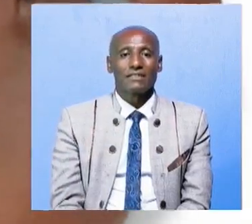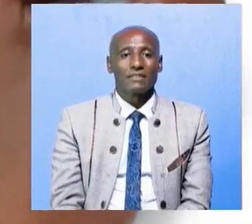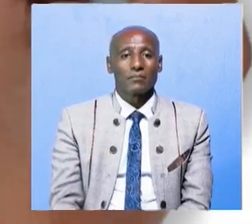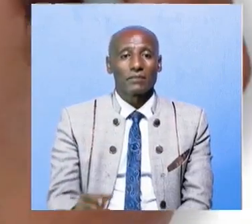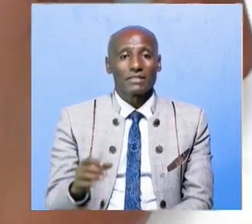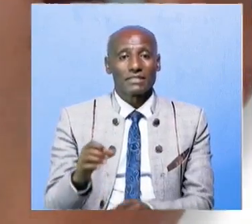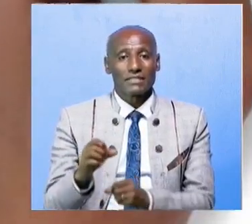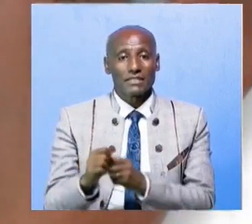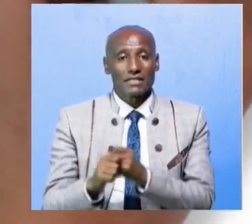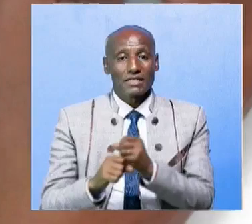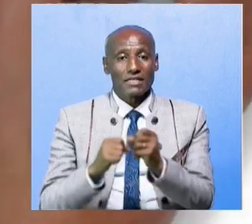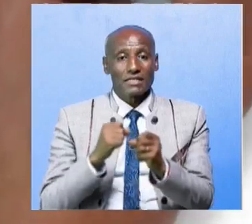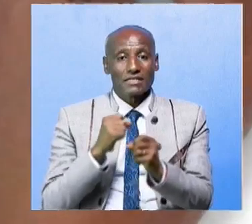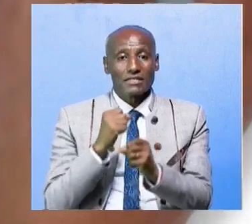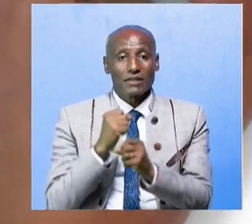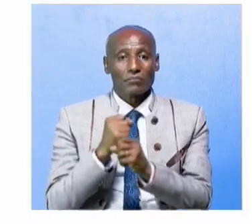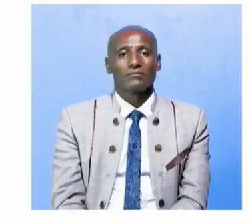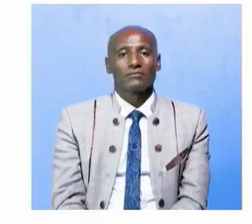subject in school?